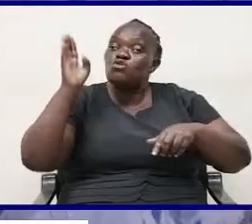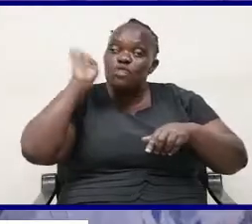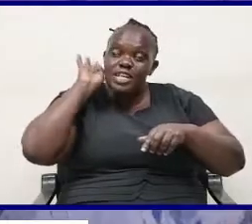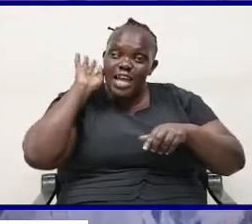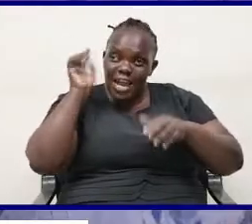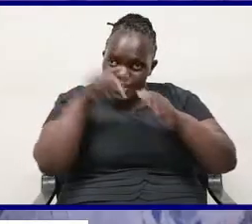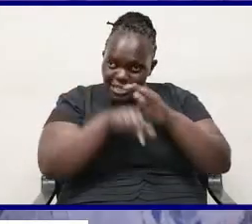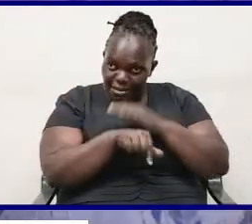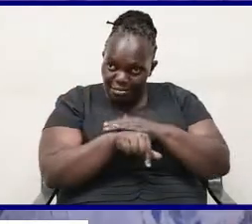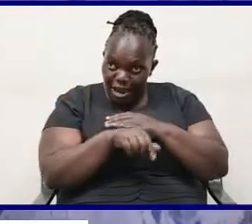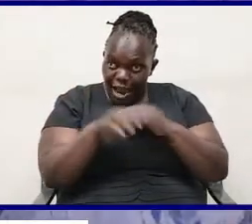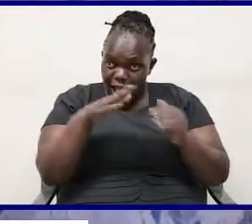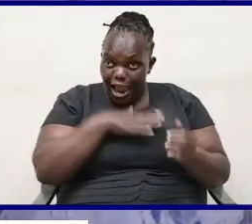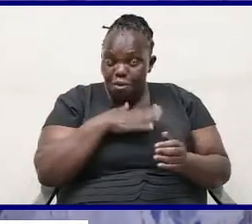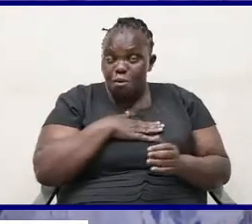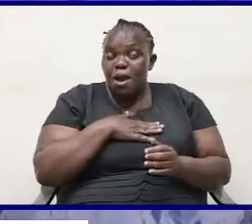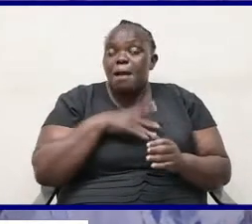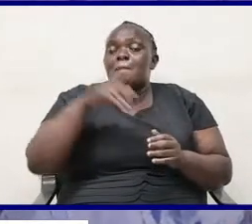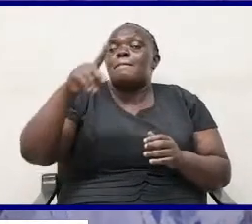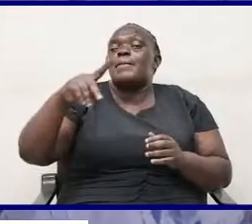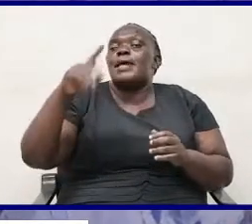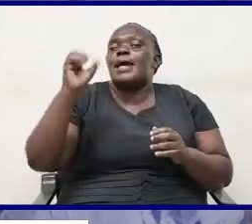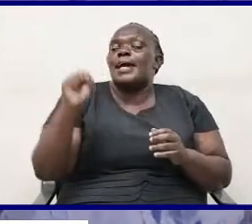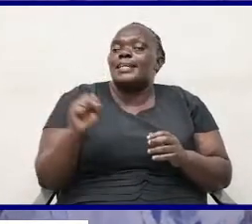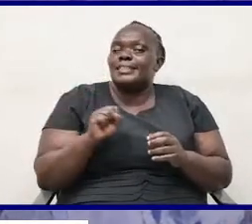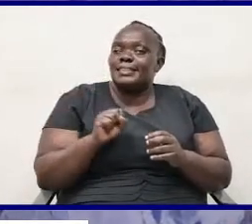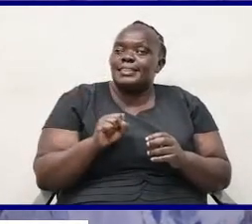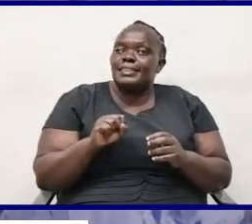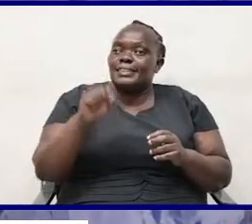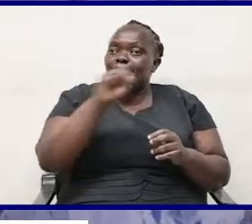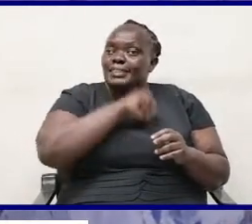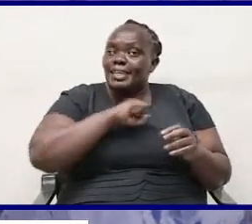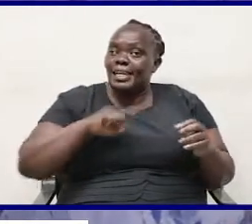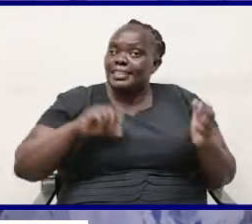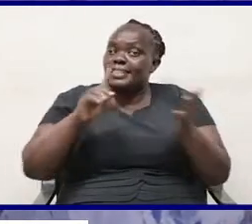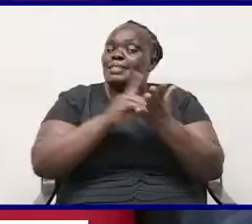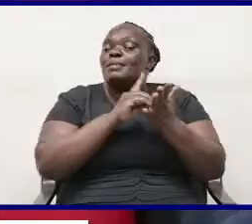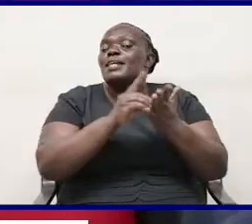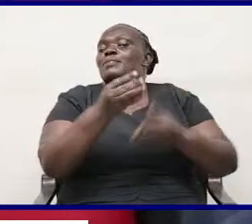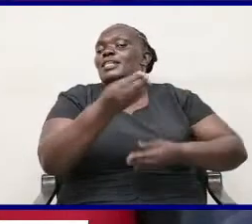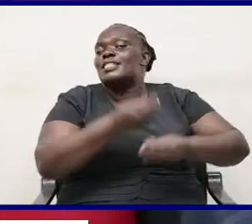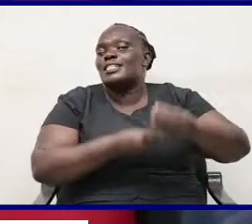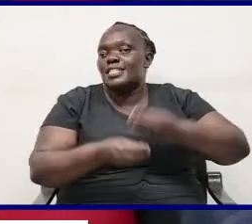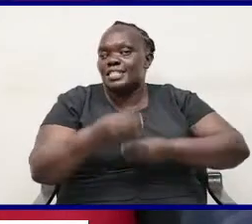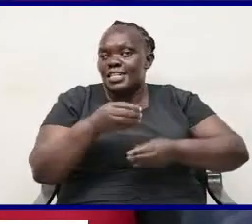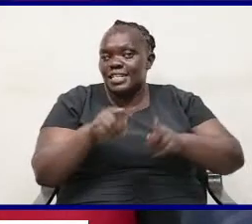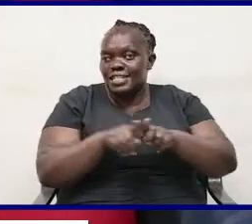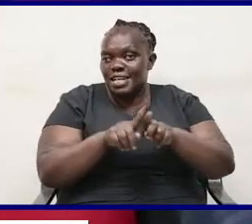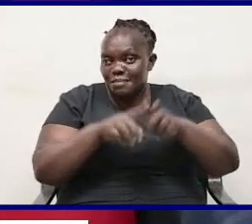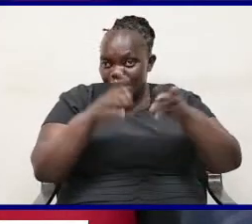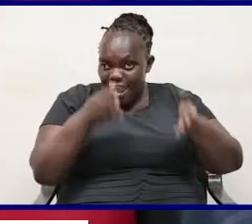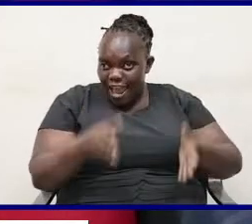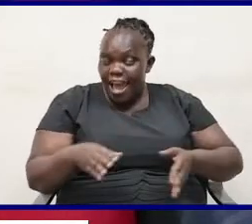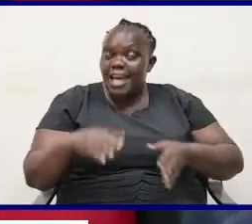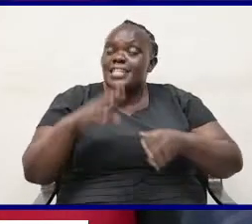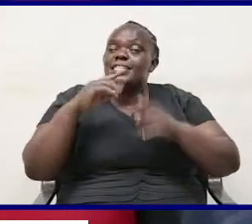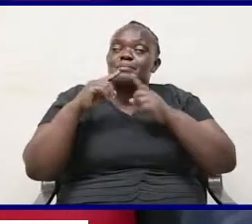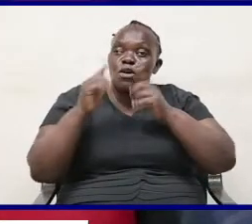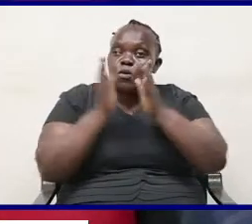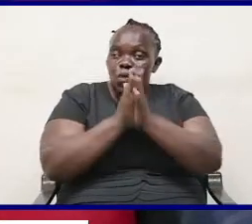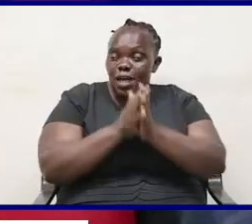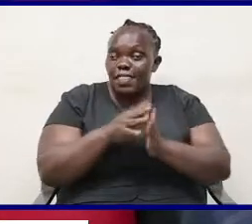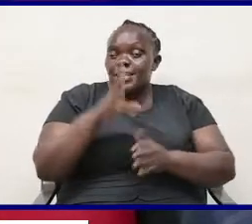hear from our PS of the State Department for Trade, akiwa hapa Sema